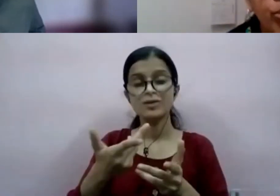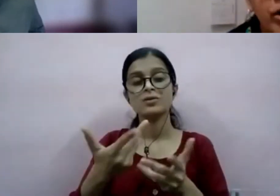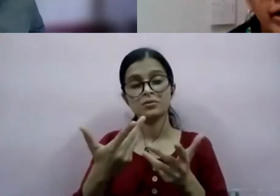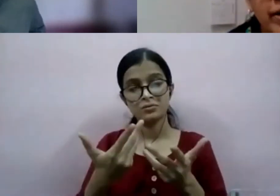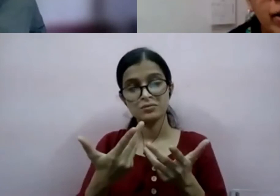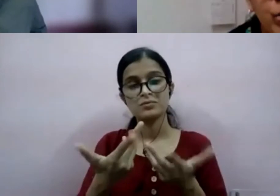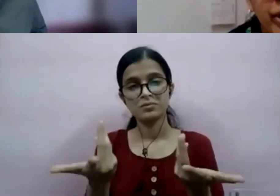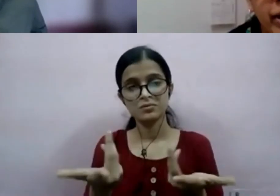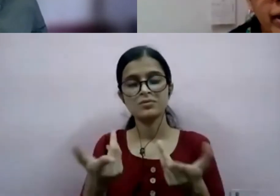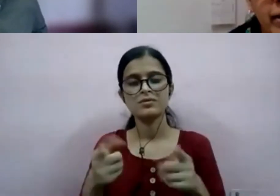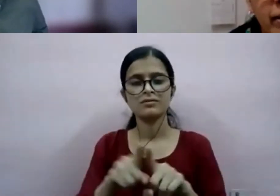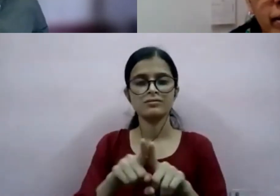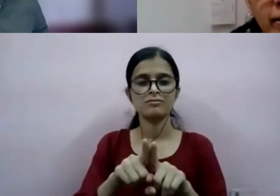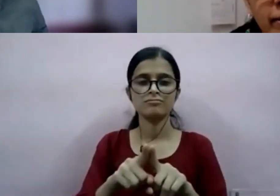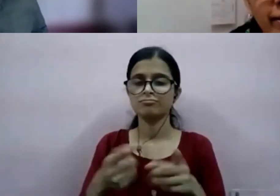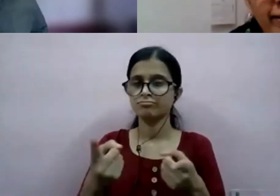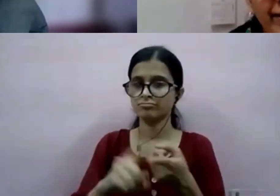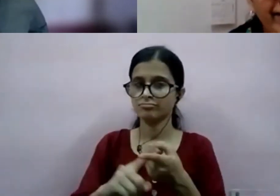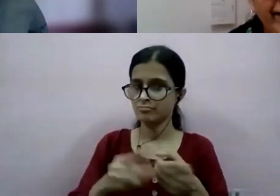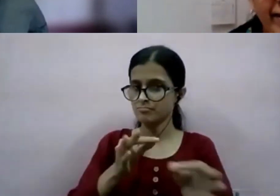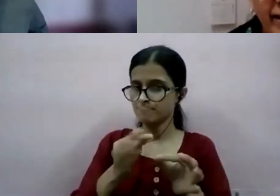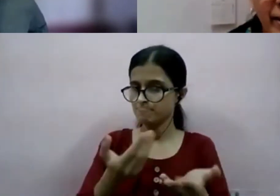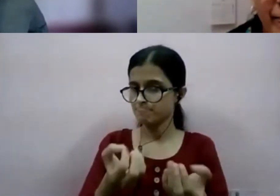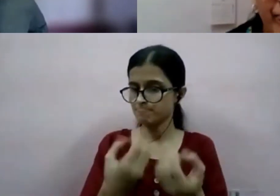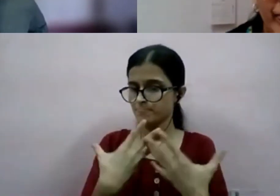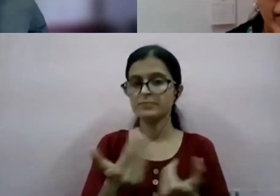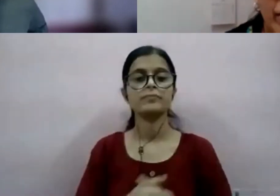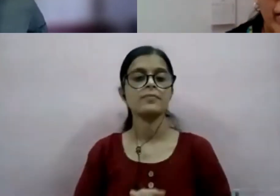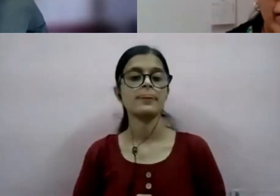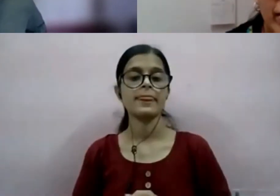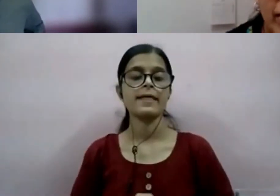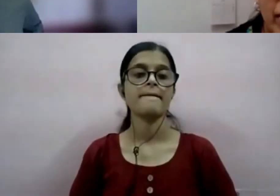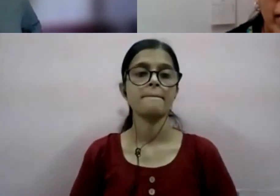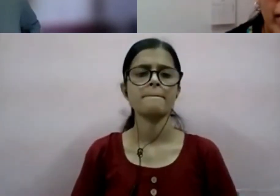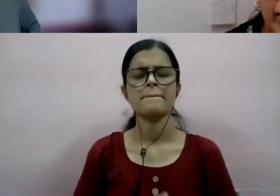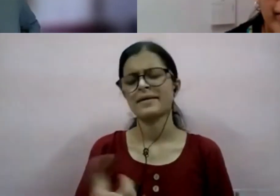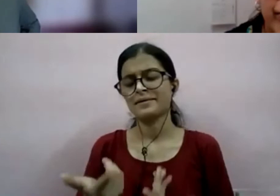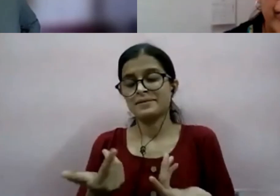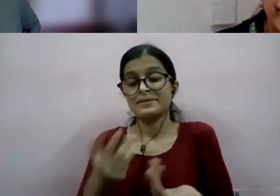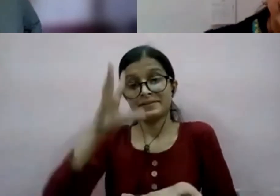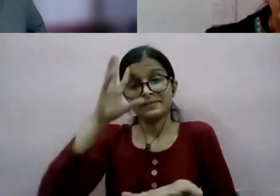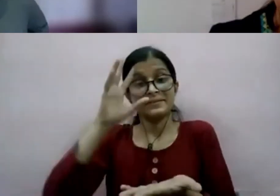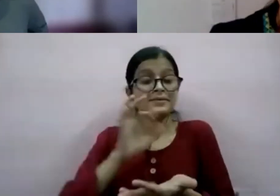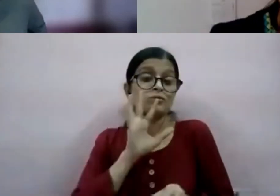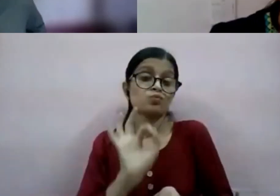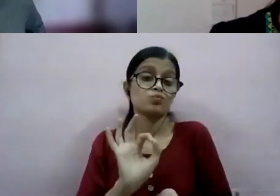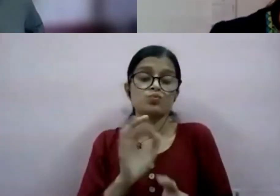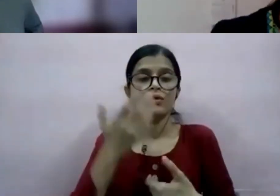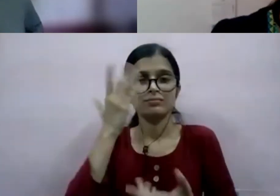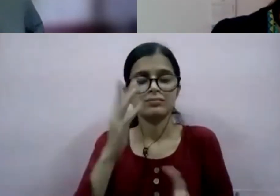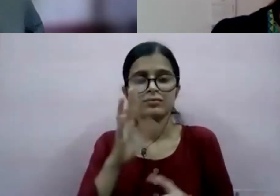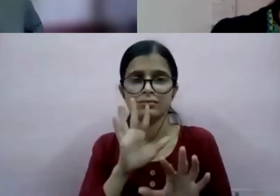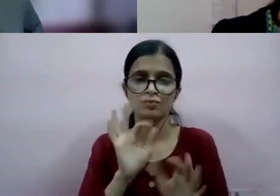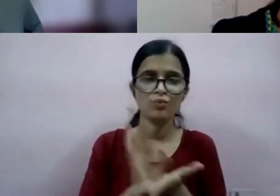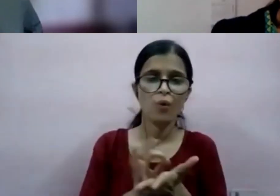and necropolitics, that would be great. I'm not quite sure, because clearly we both have